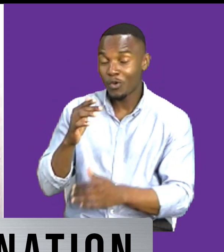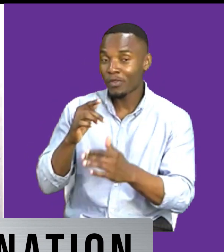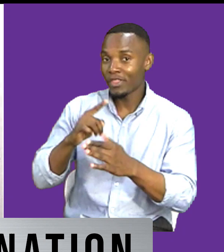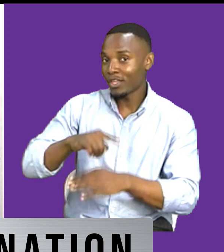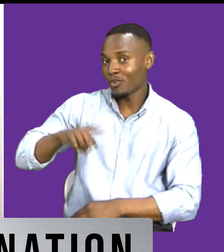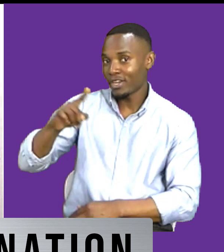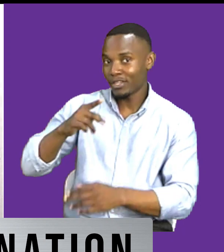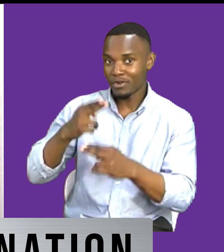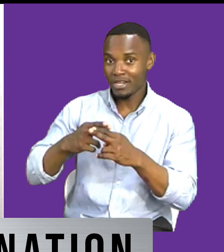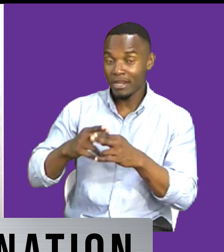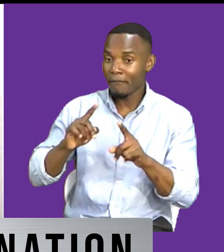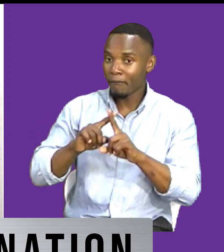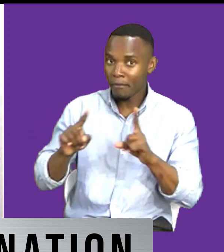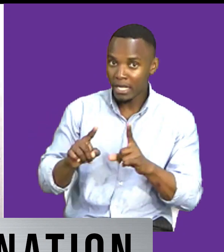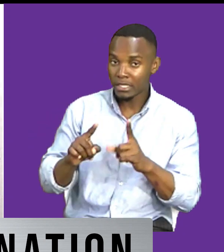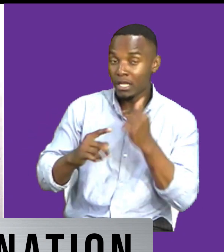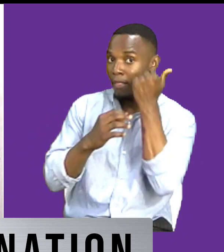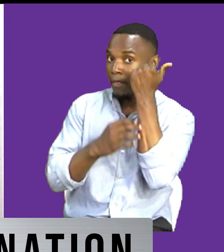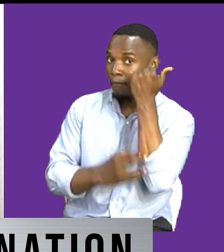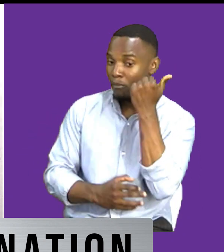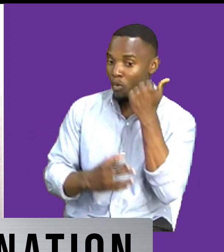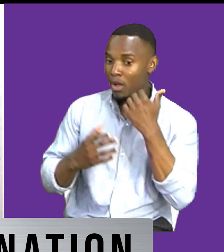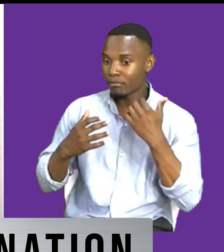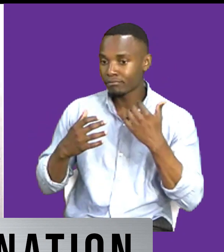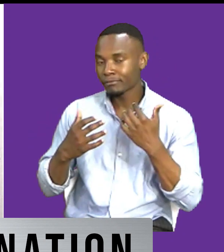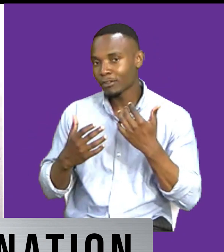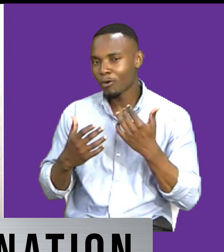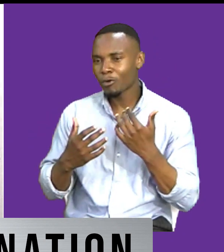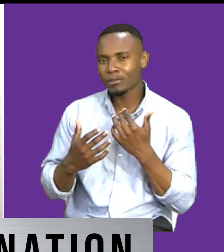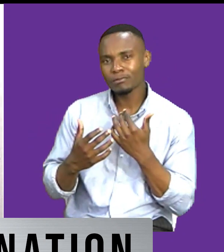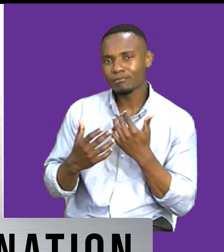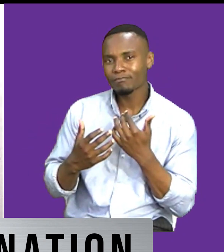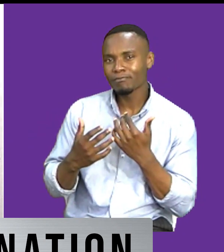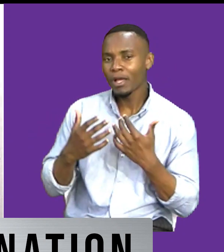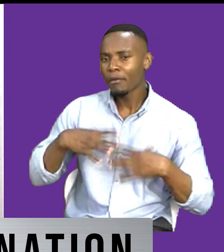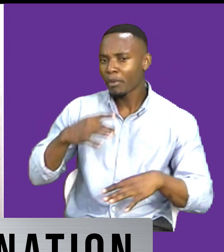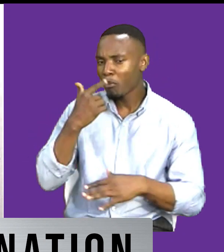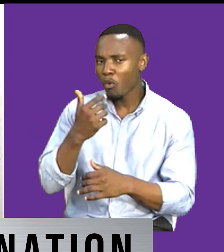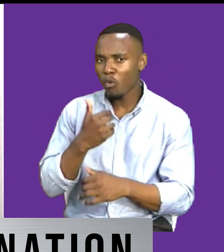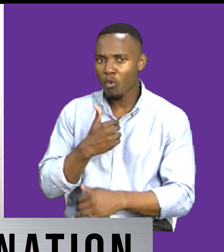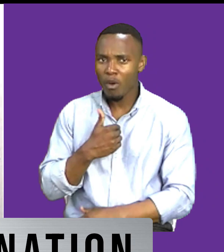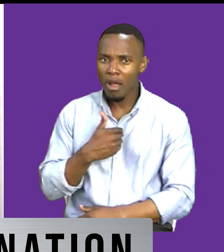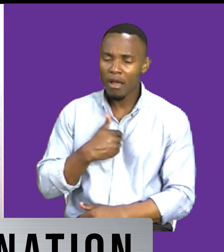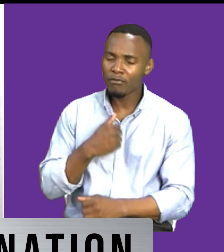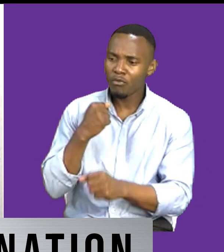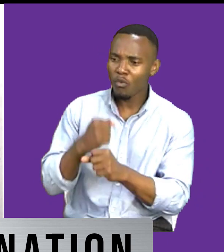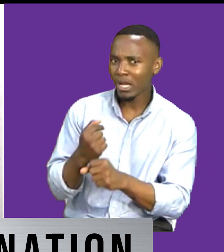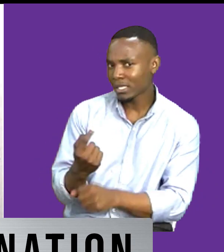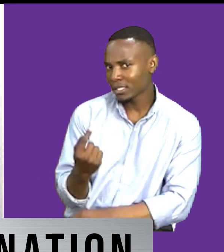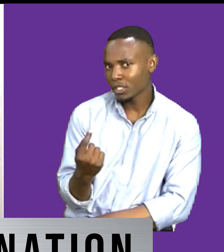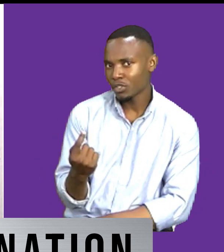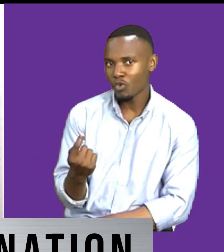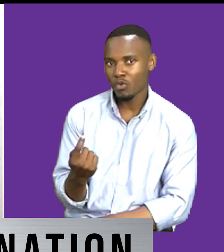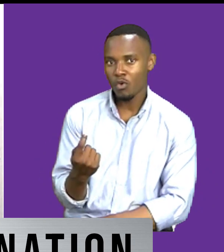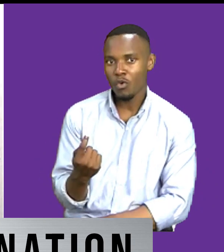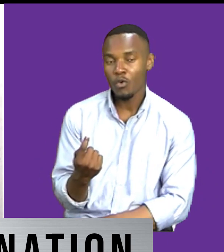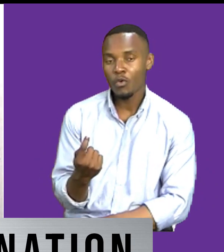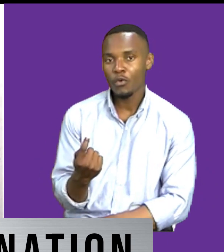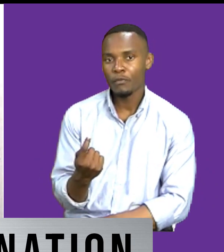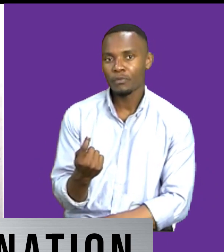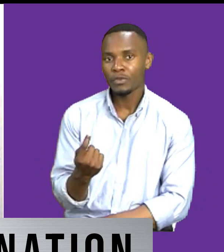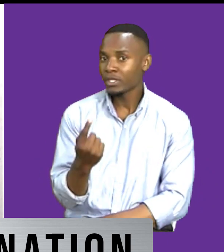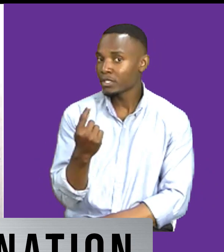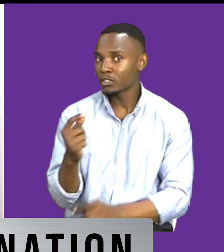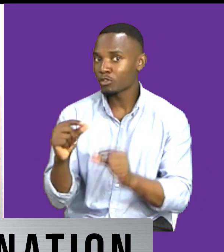tunaweza kusema mama mboga, na watu wa boda boda, na wakulima, you know, those people that group